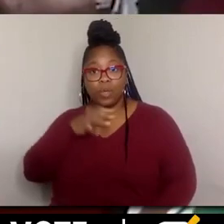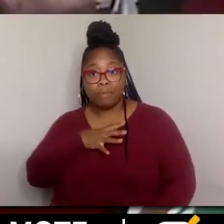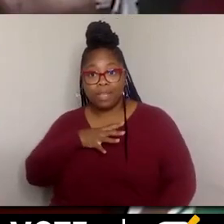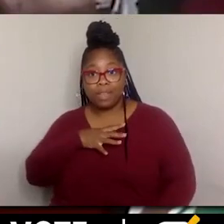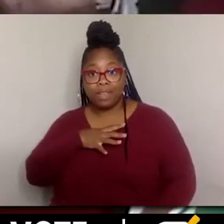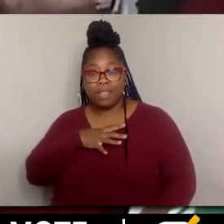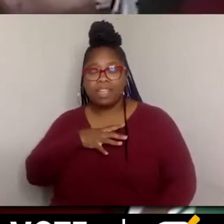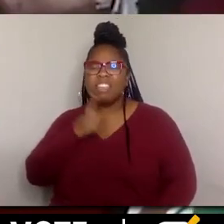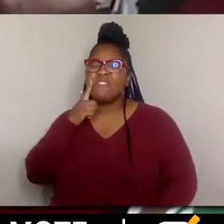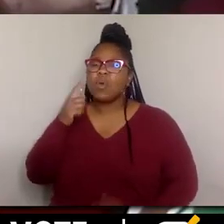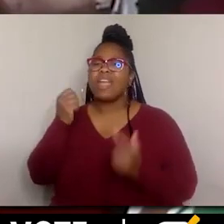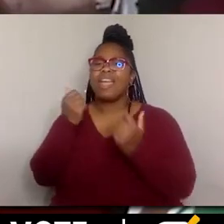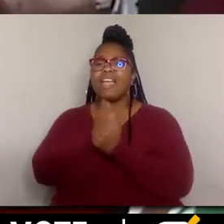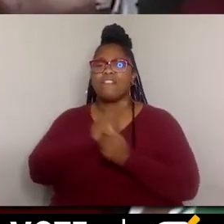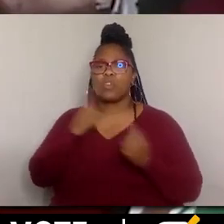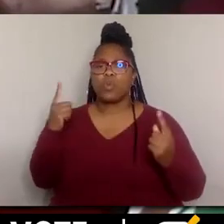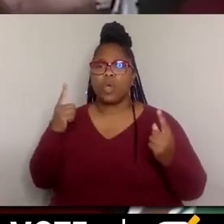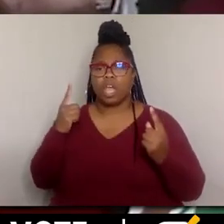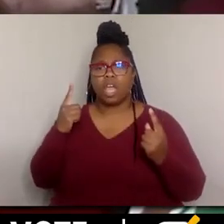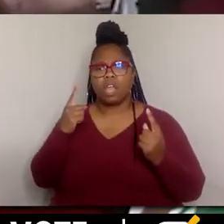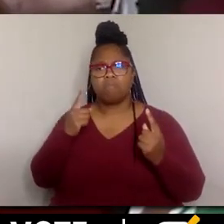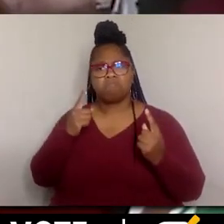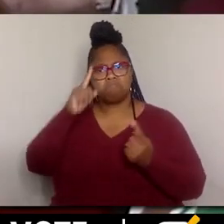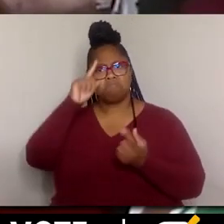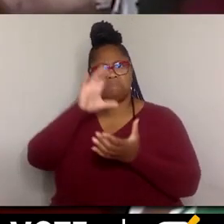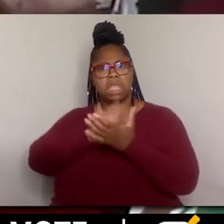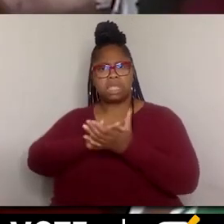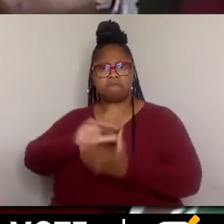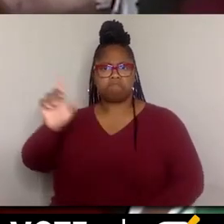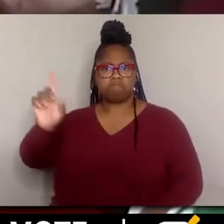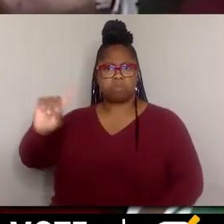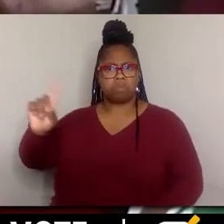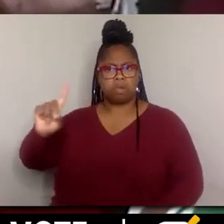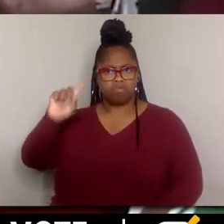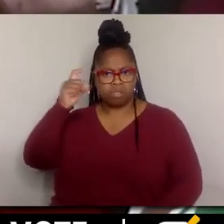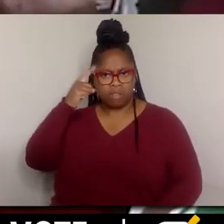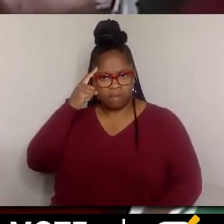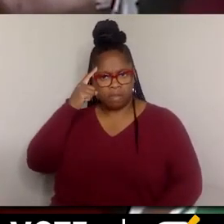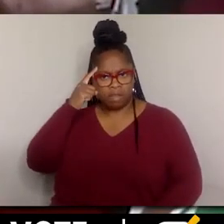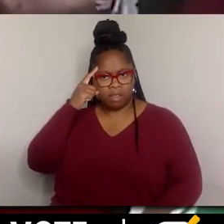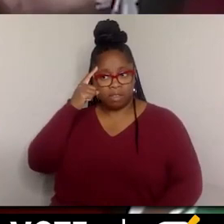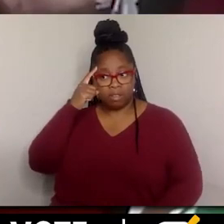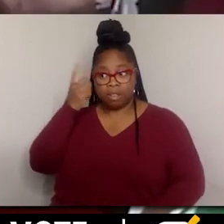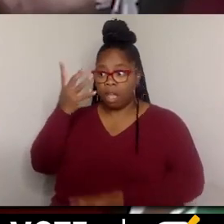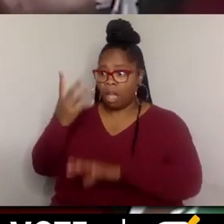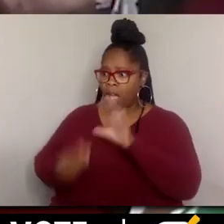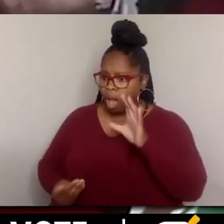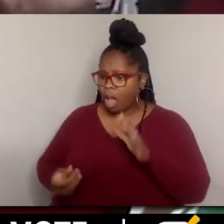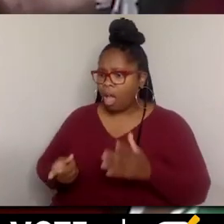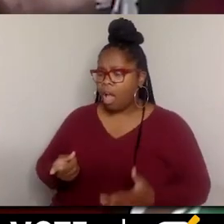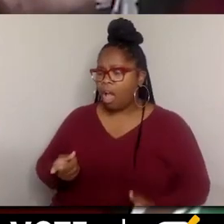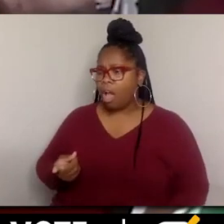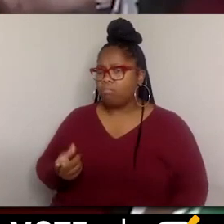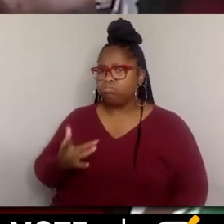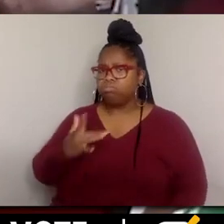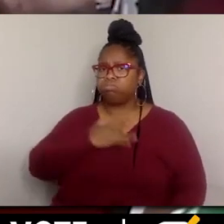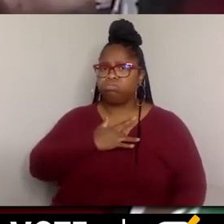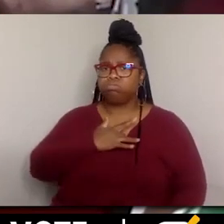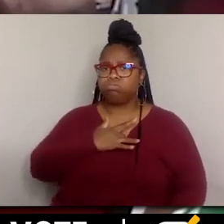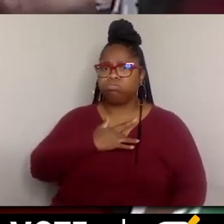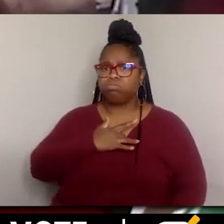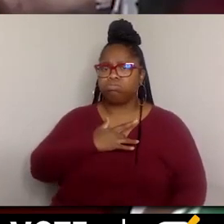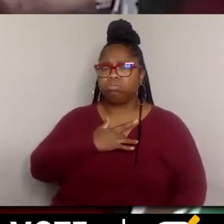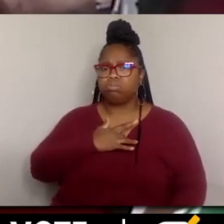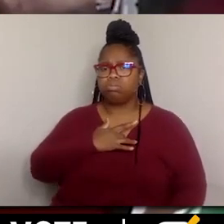for everyone who believes in democracy. Her passing means more than a seat on